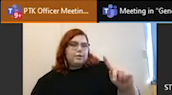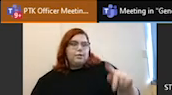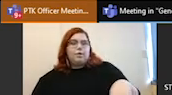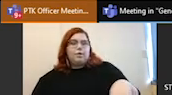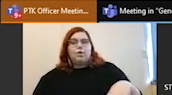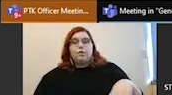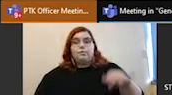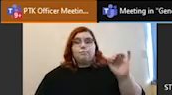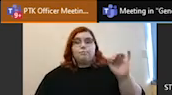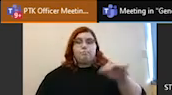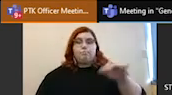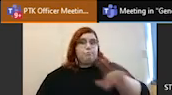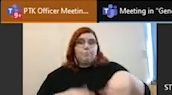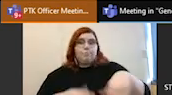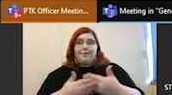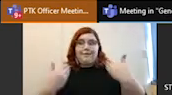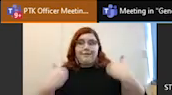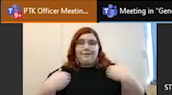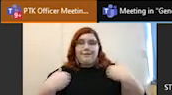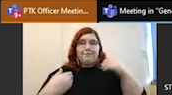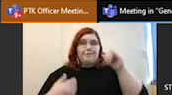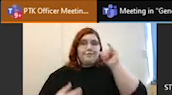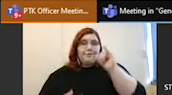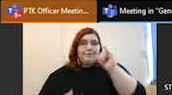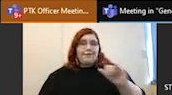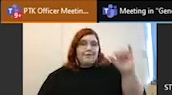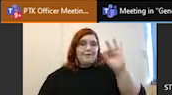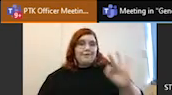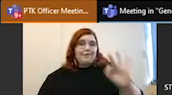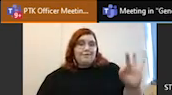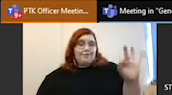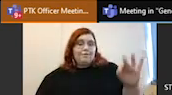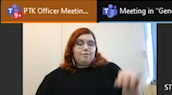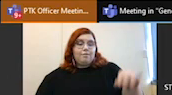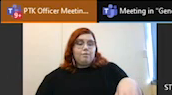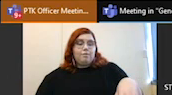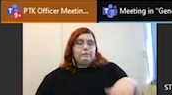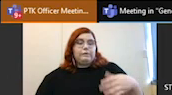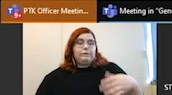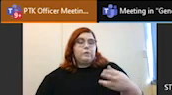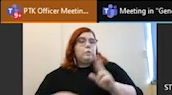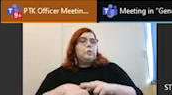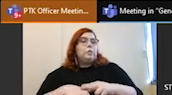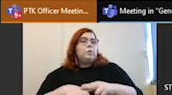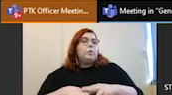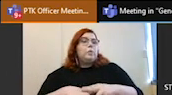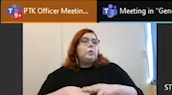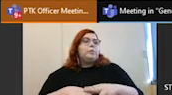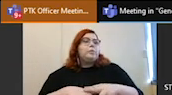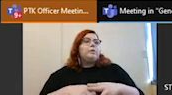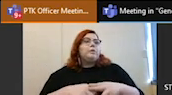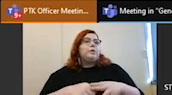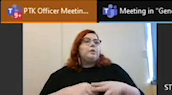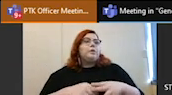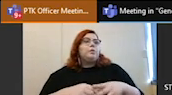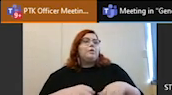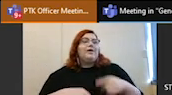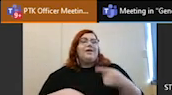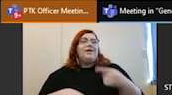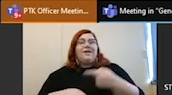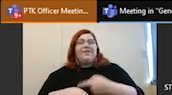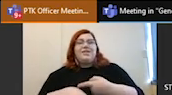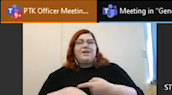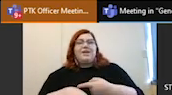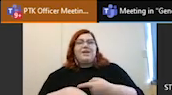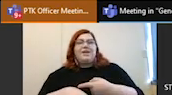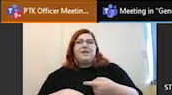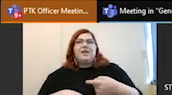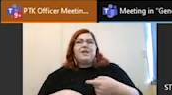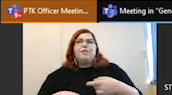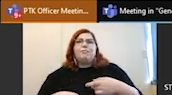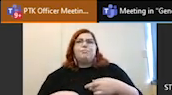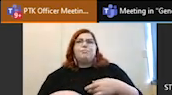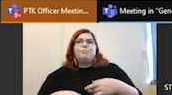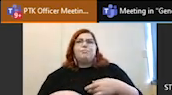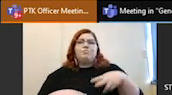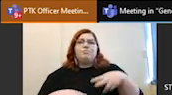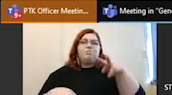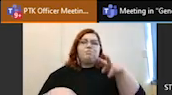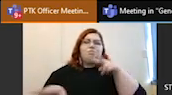for interactive fiction. We would, at this point, normally have some time for me to kind of go over your work, but I don't know how many of